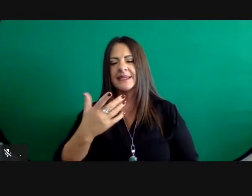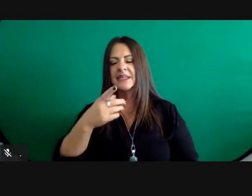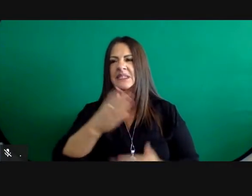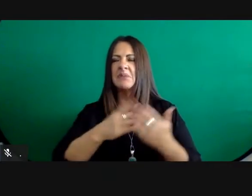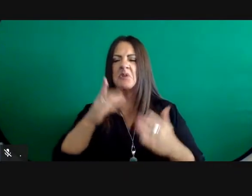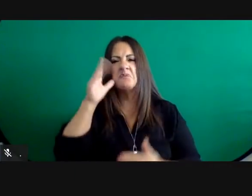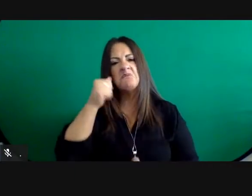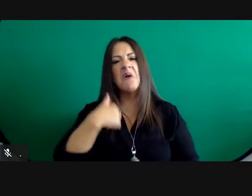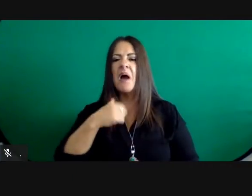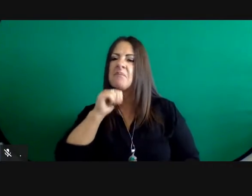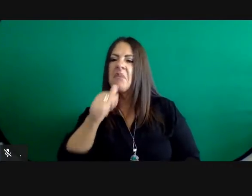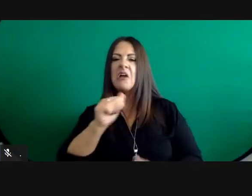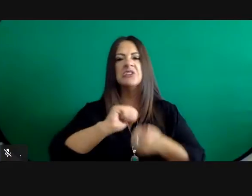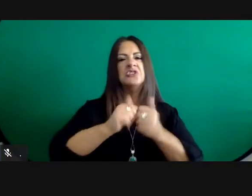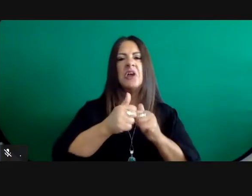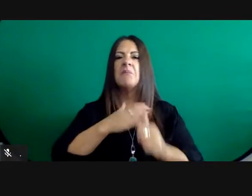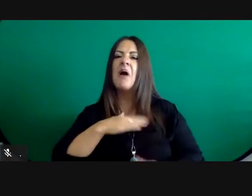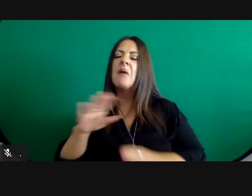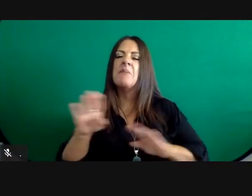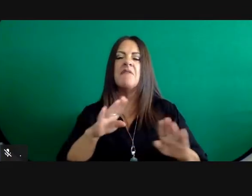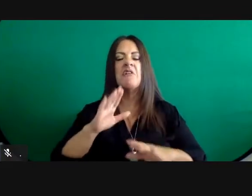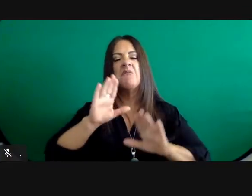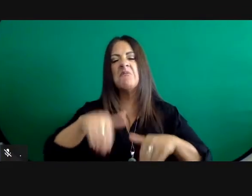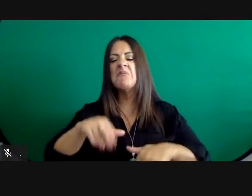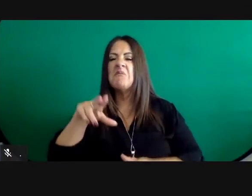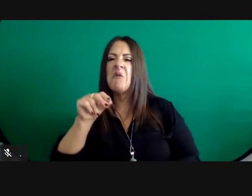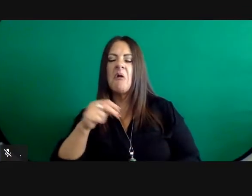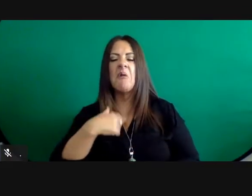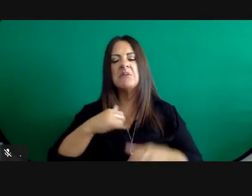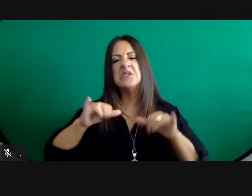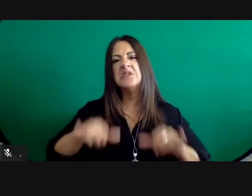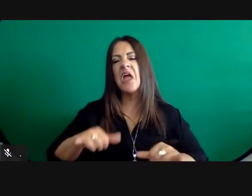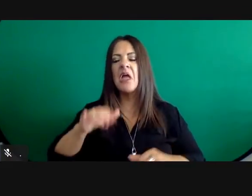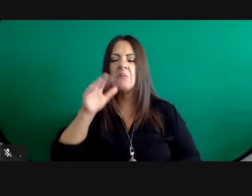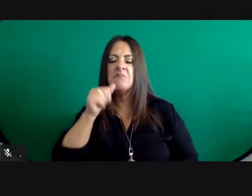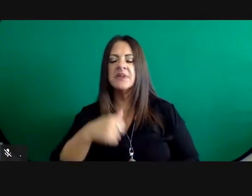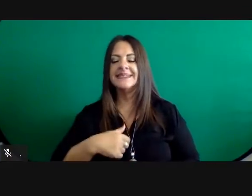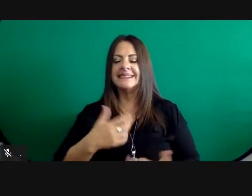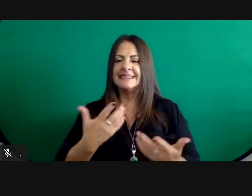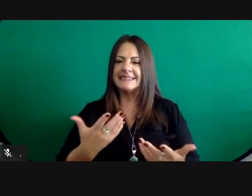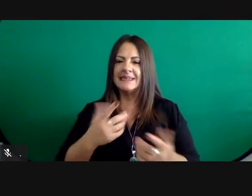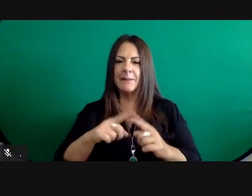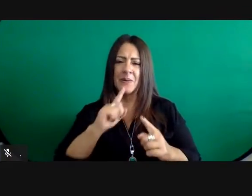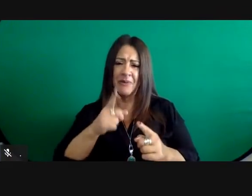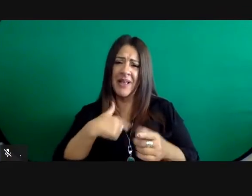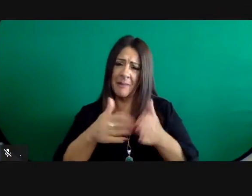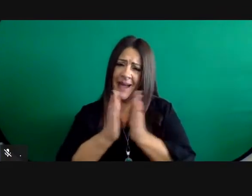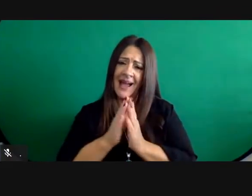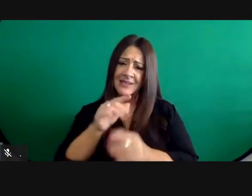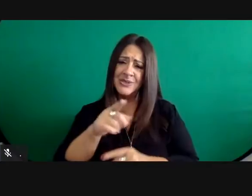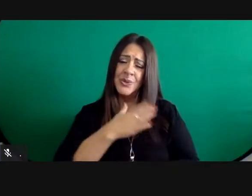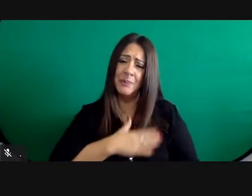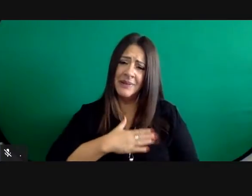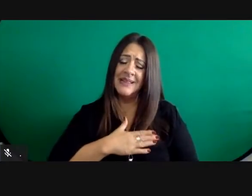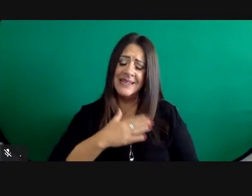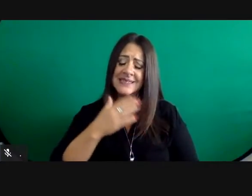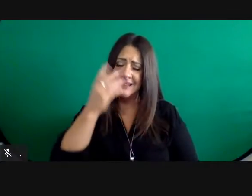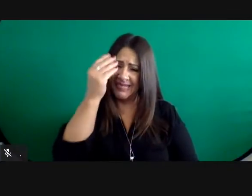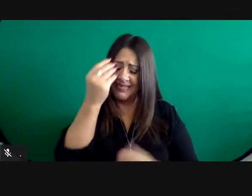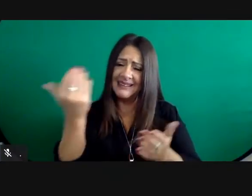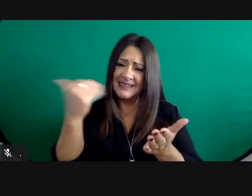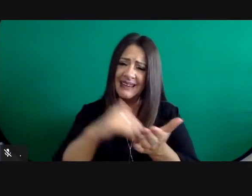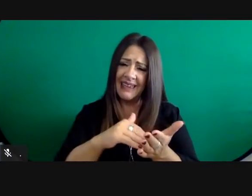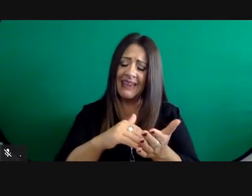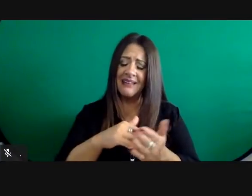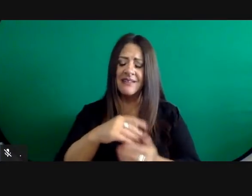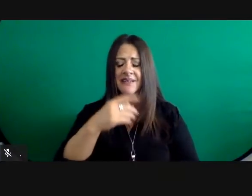not gonna do things differently than I have been. But really asking you to reconsider that, not just for yourselves, not just for